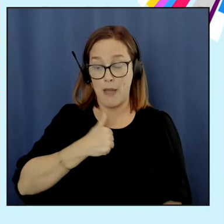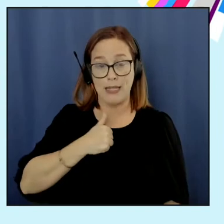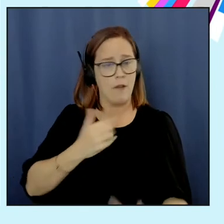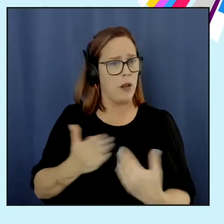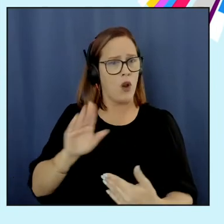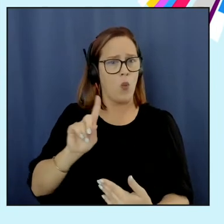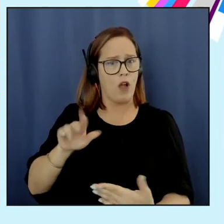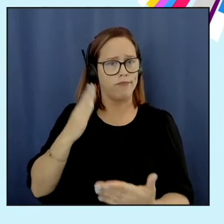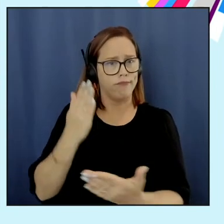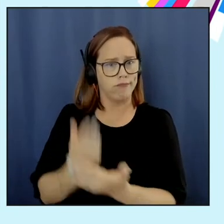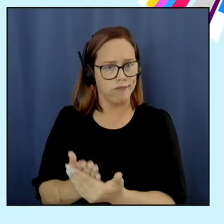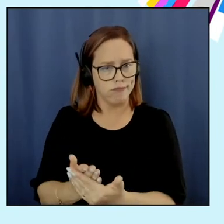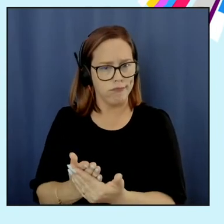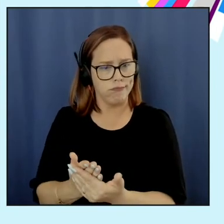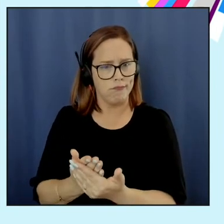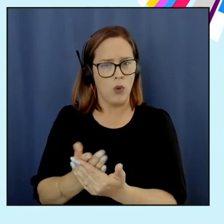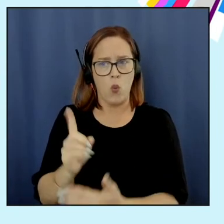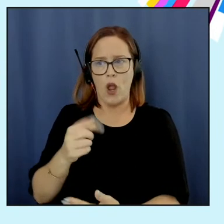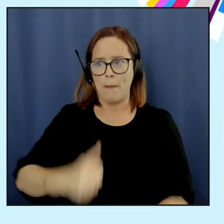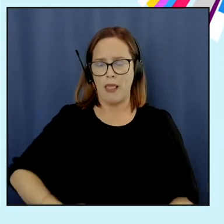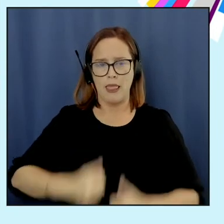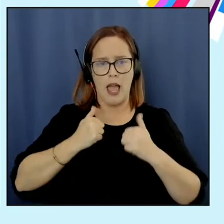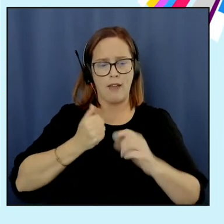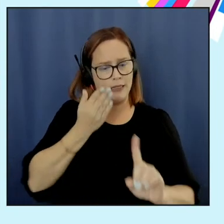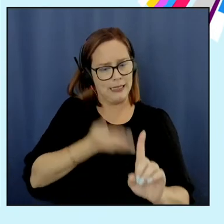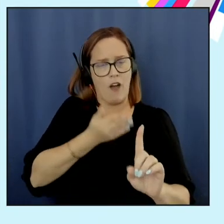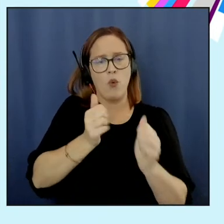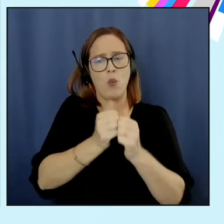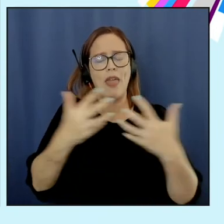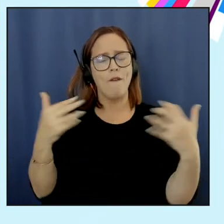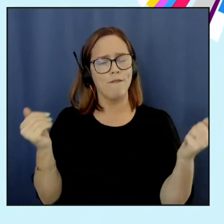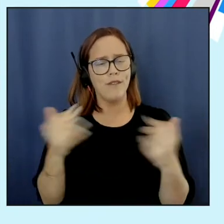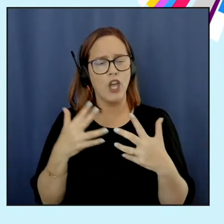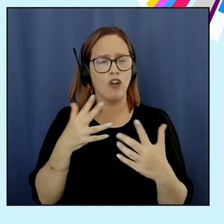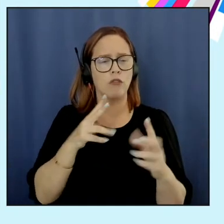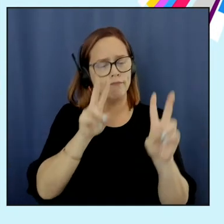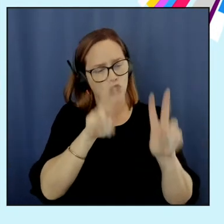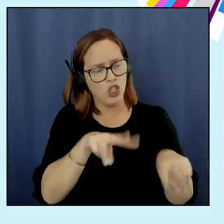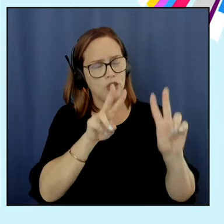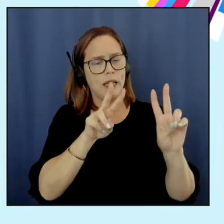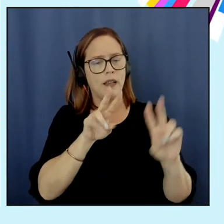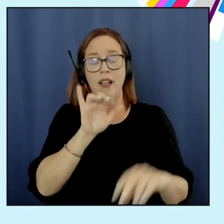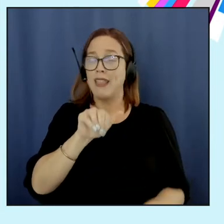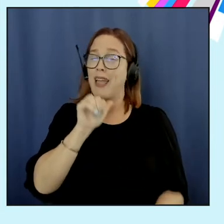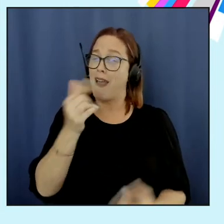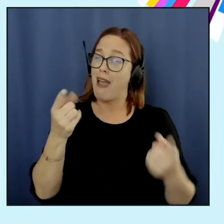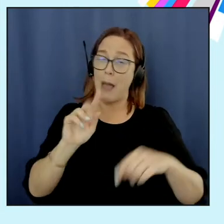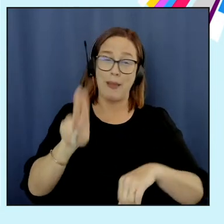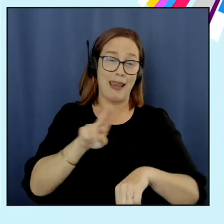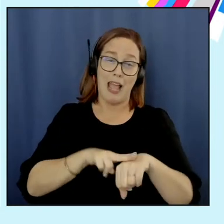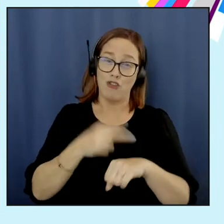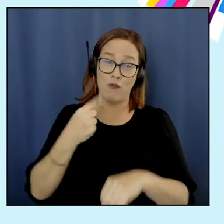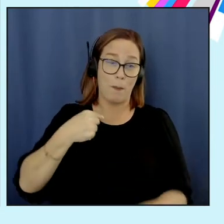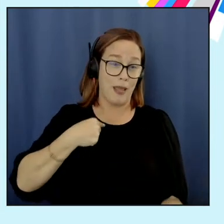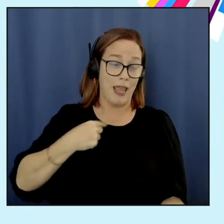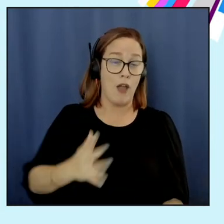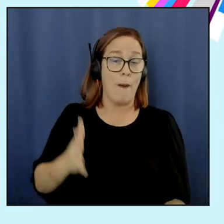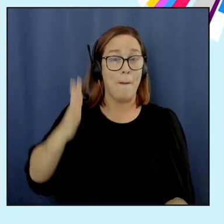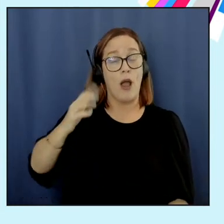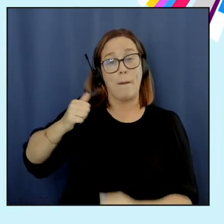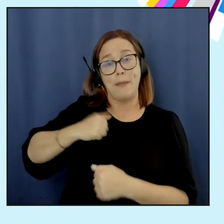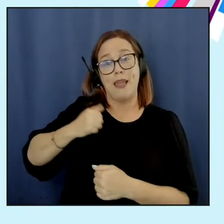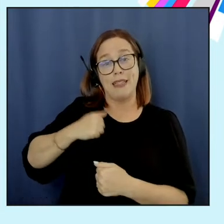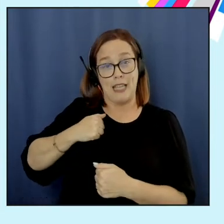I can be myself without fear or judgment. This is something that didn't come naturally for me. As a prior military member, I did sometimes